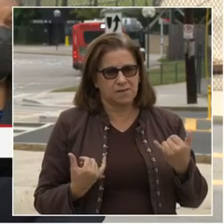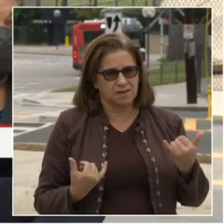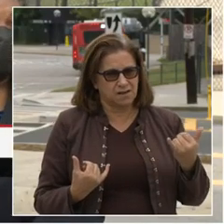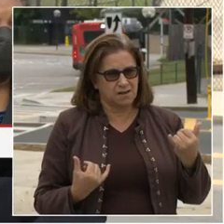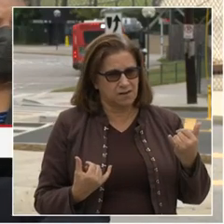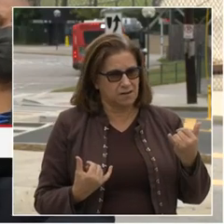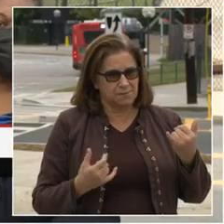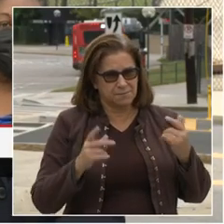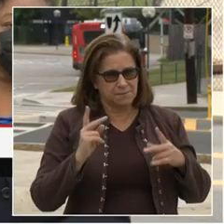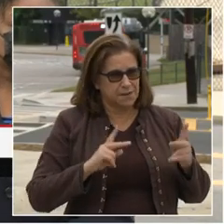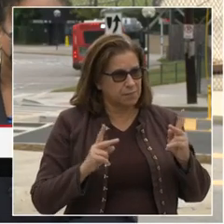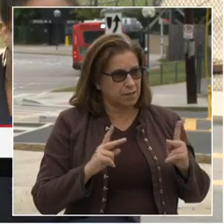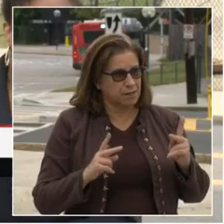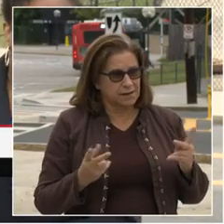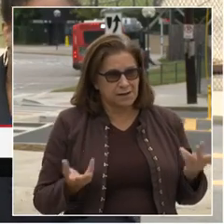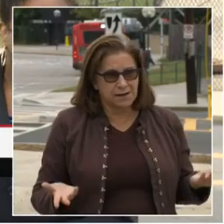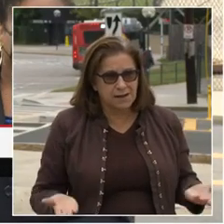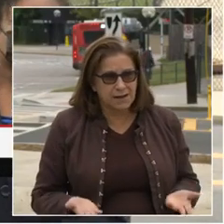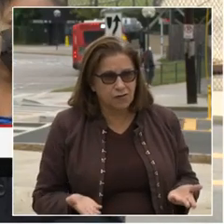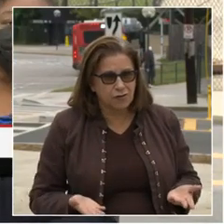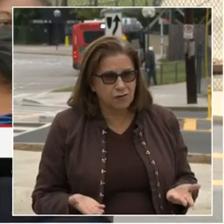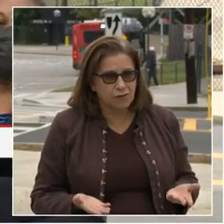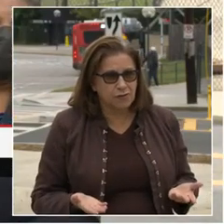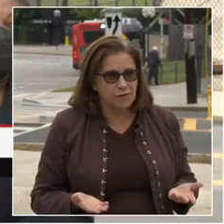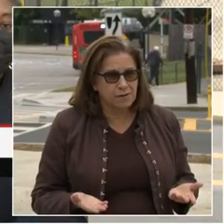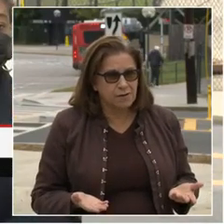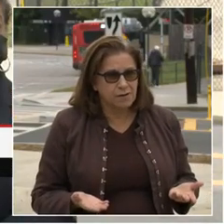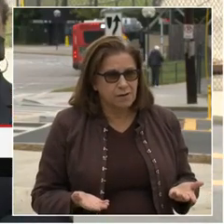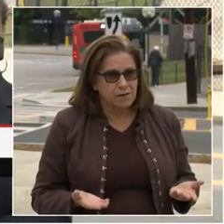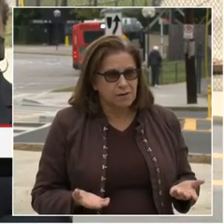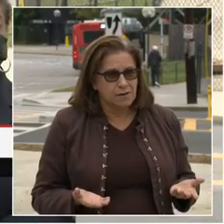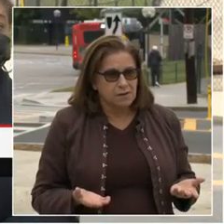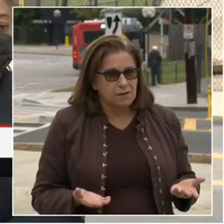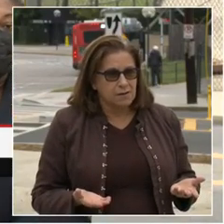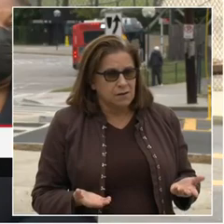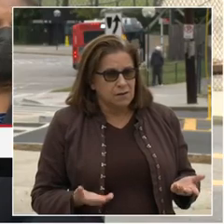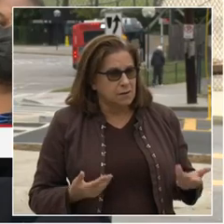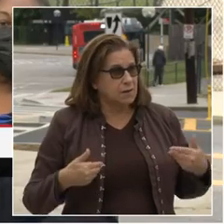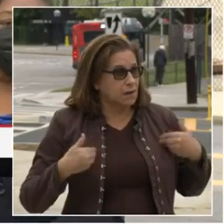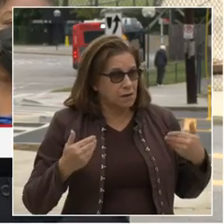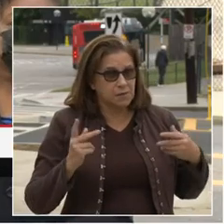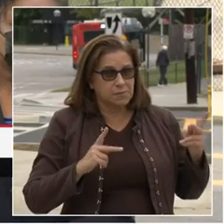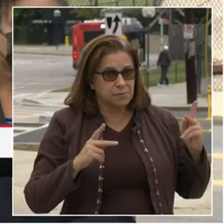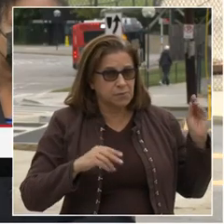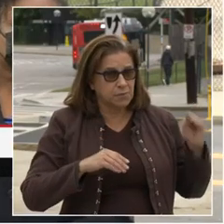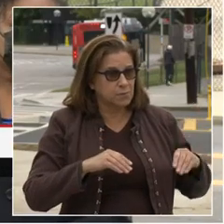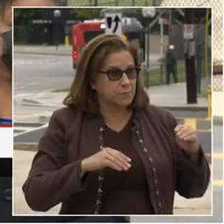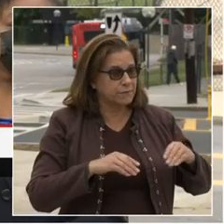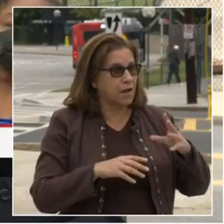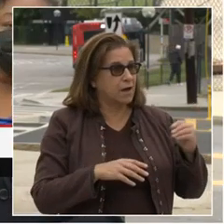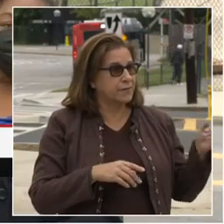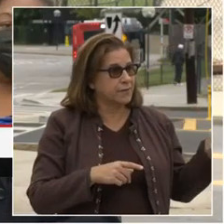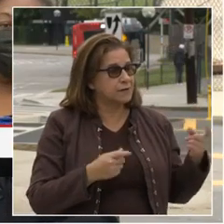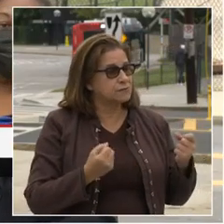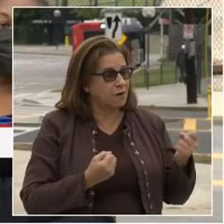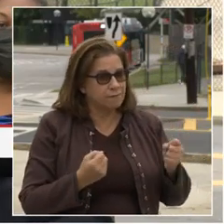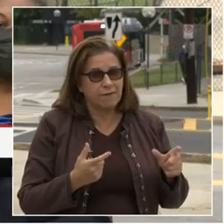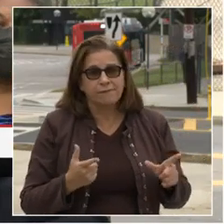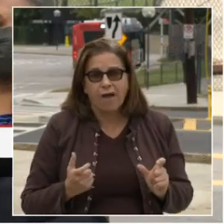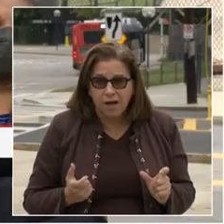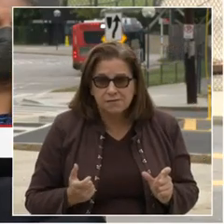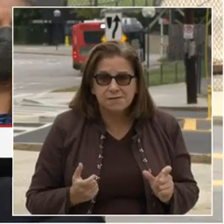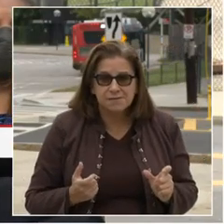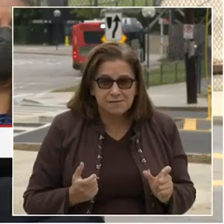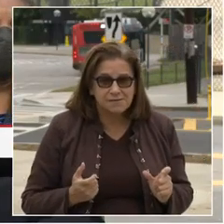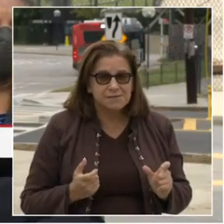are culturally not the same as us because they're new, and these young people speed. So these median strips become launching pads,